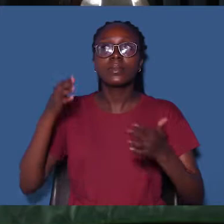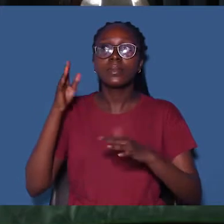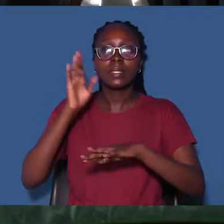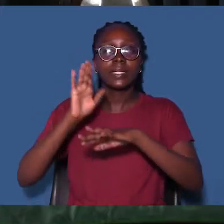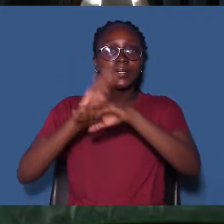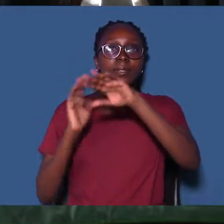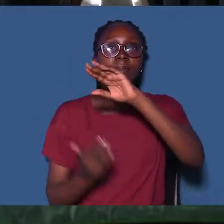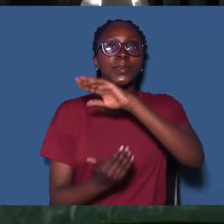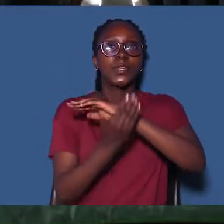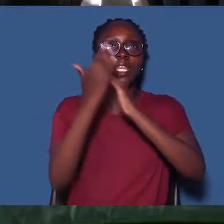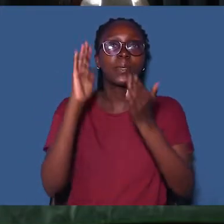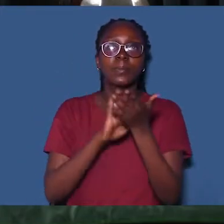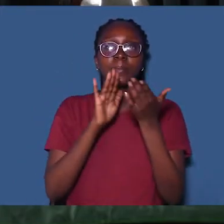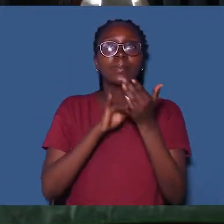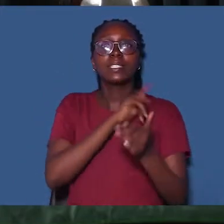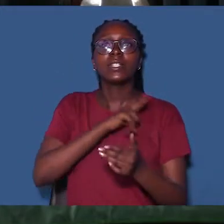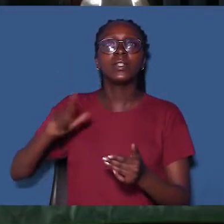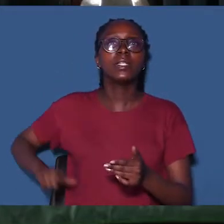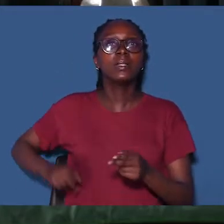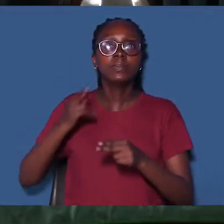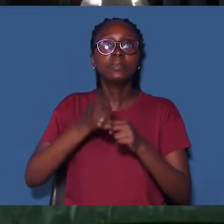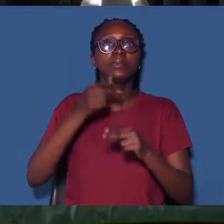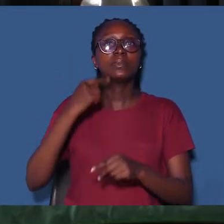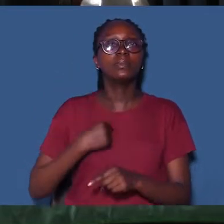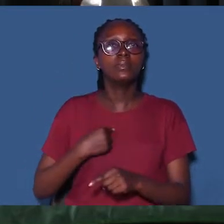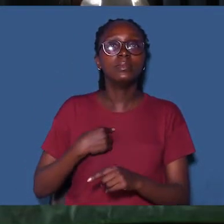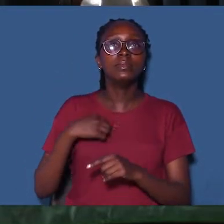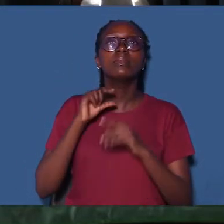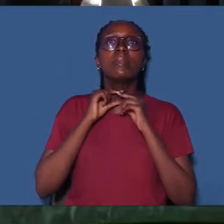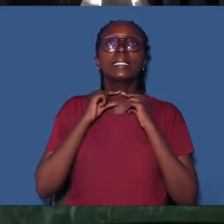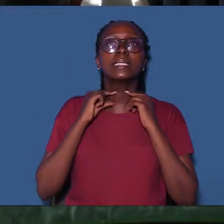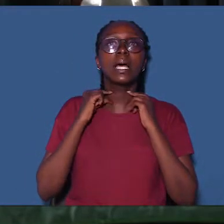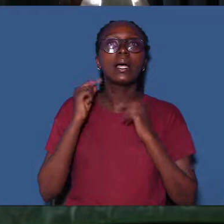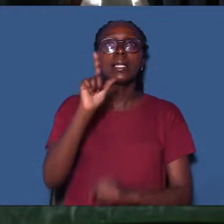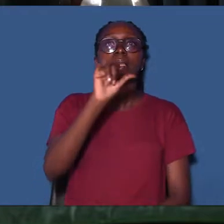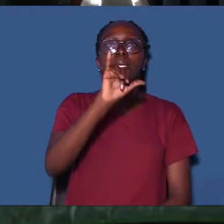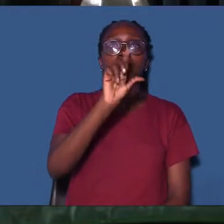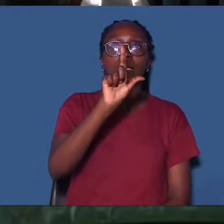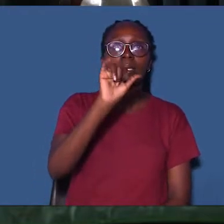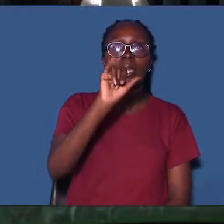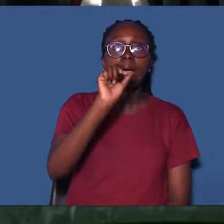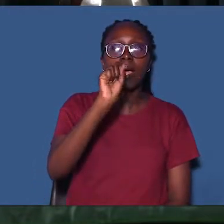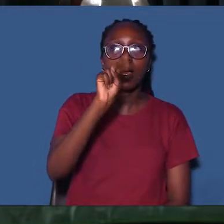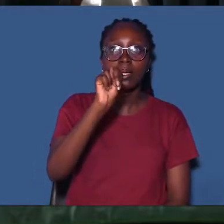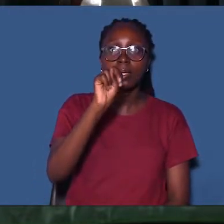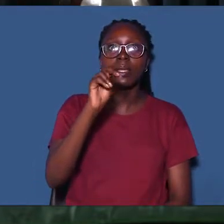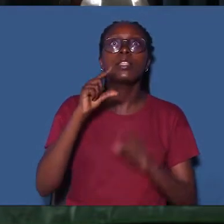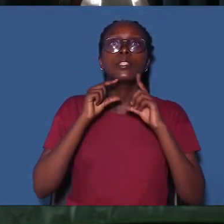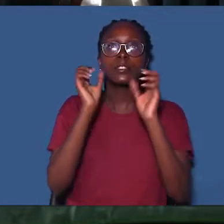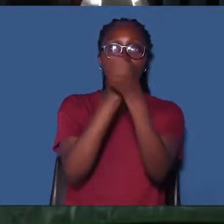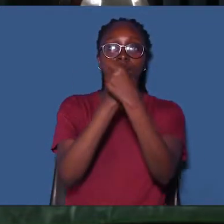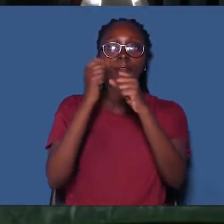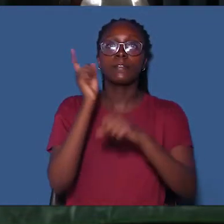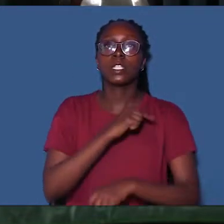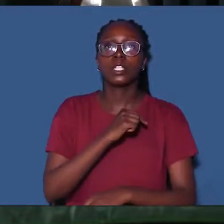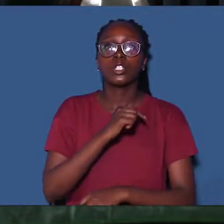Good morning and praise the Lord. My name is Reverend Lilian Karinga and I'm born again. Christ is King and Lord